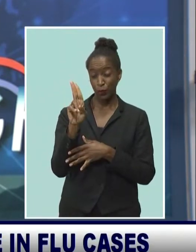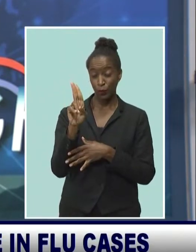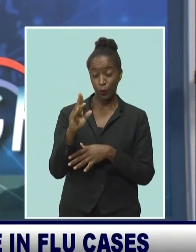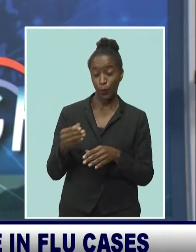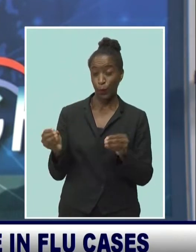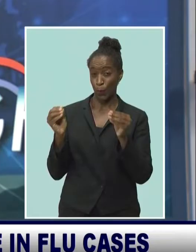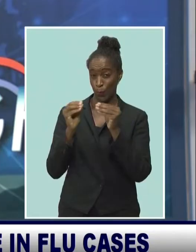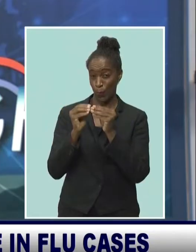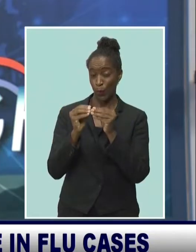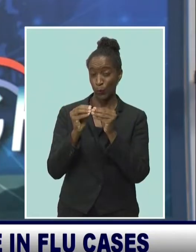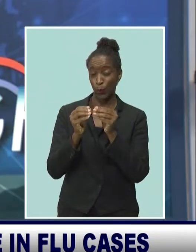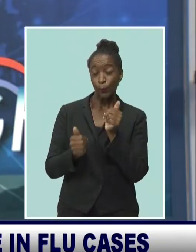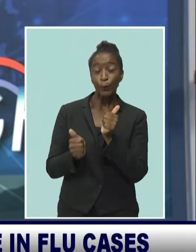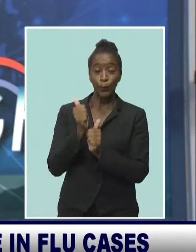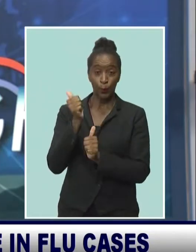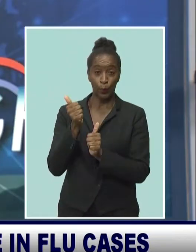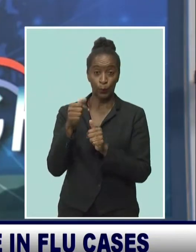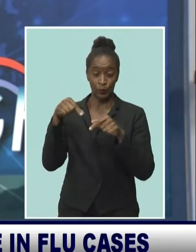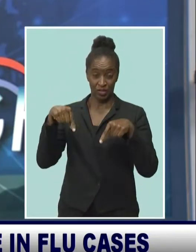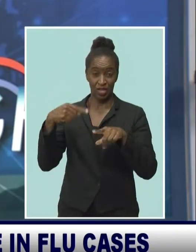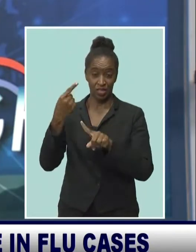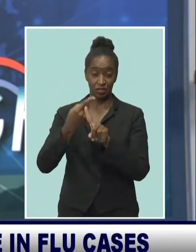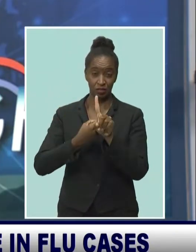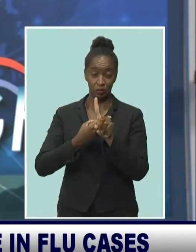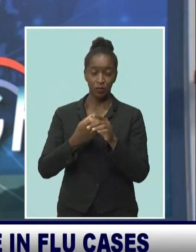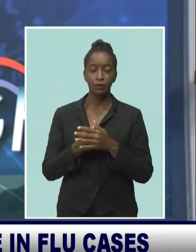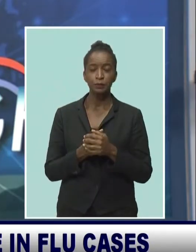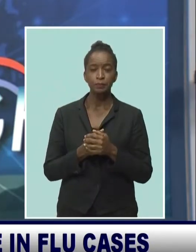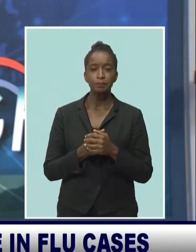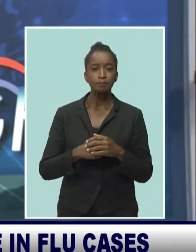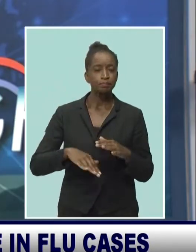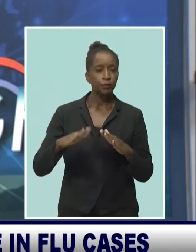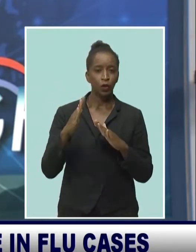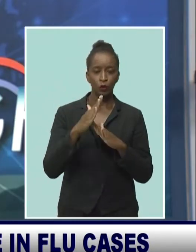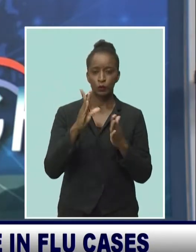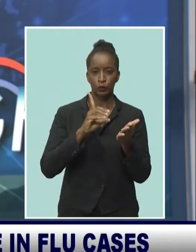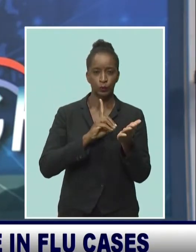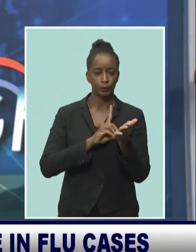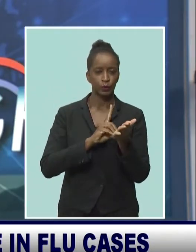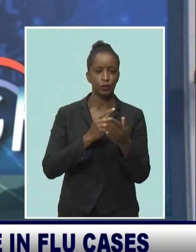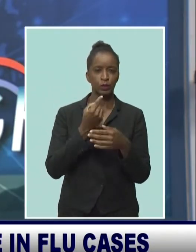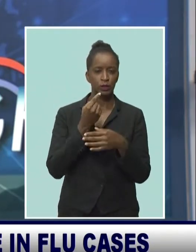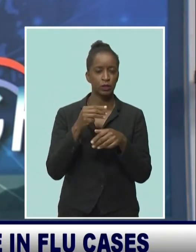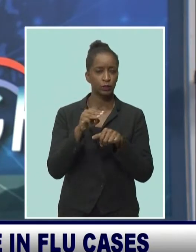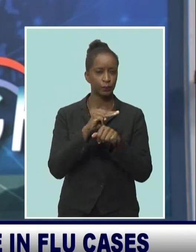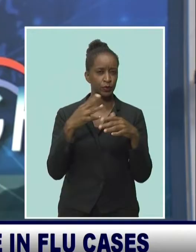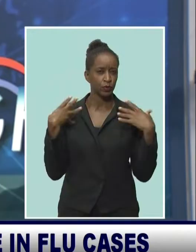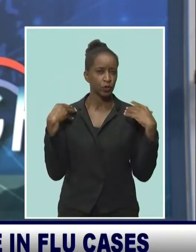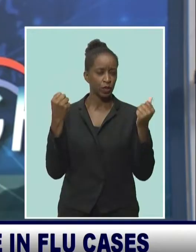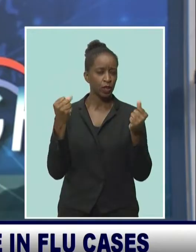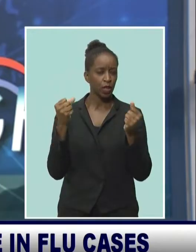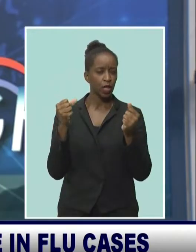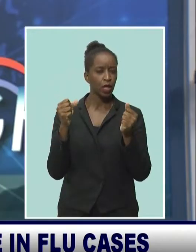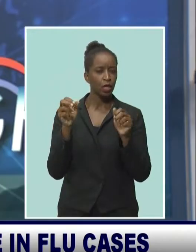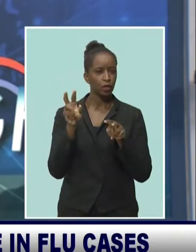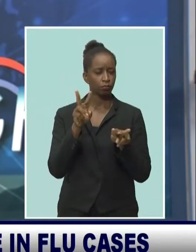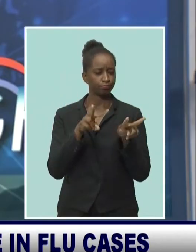October. Chief Medical Officer Dr. The Most Honorable Kenneth George says the Ministry of Health is monitoring the development.